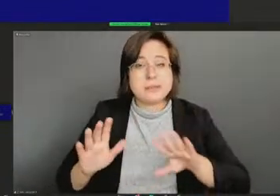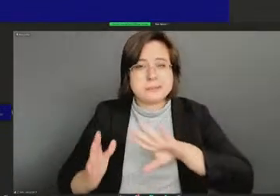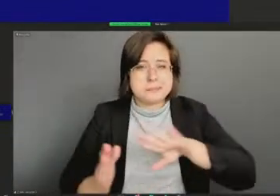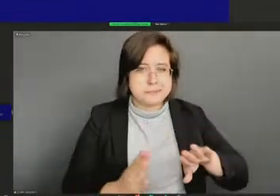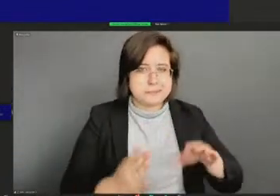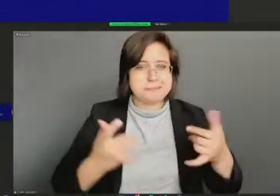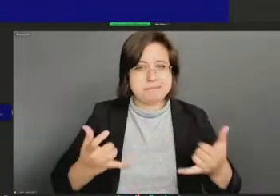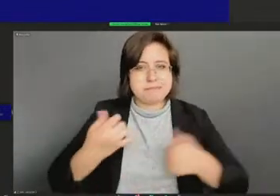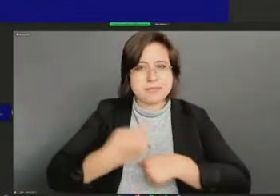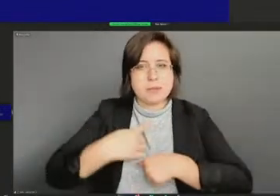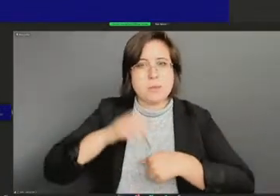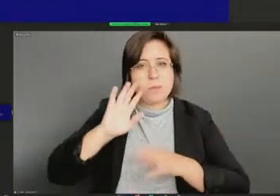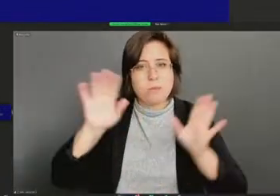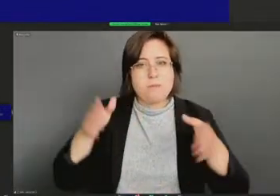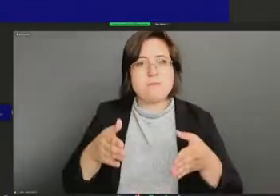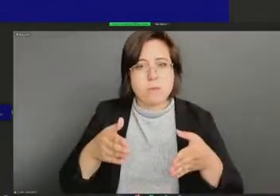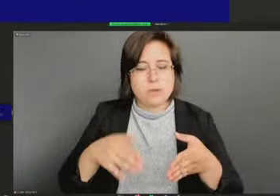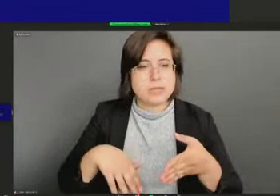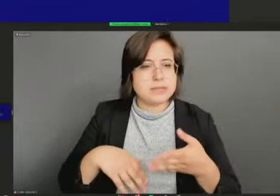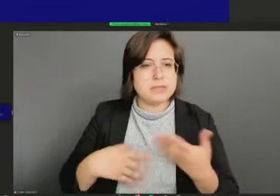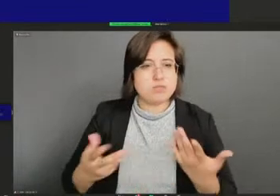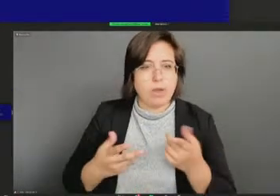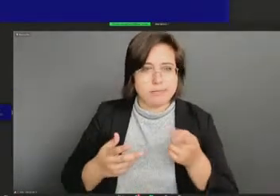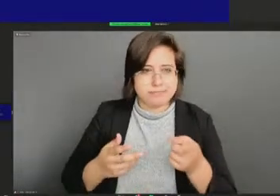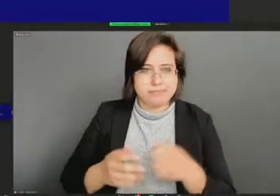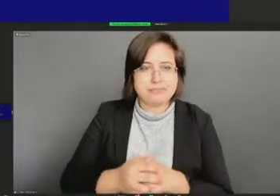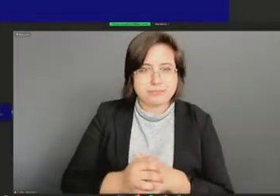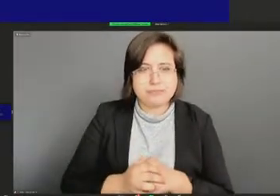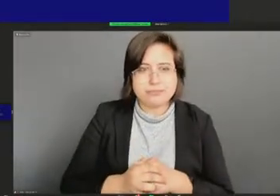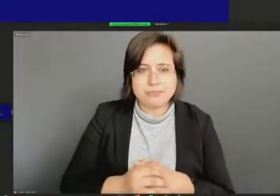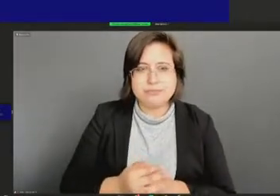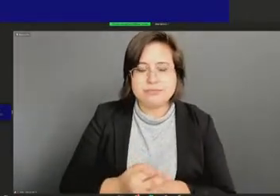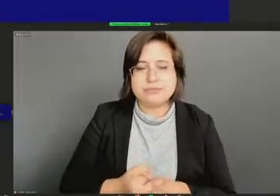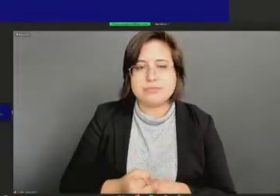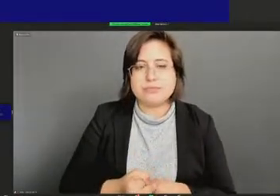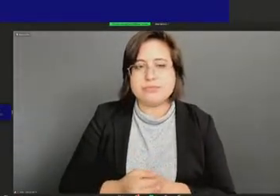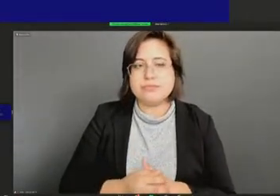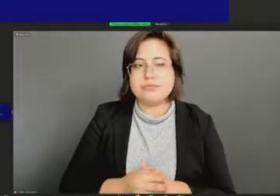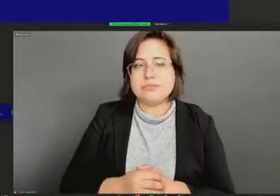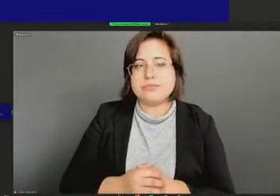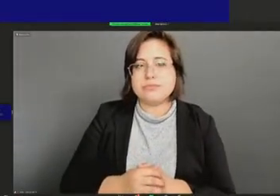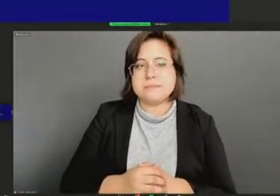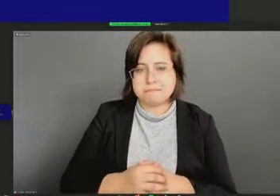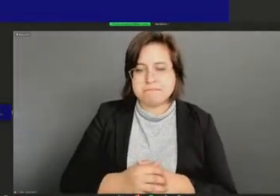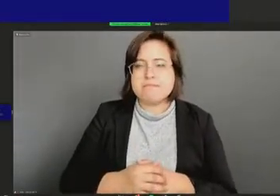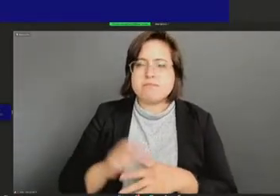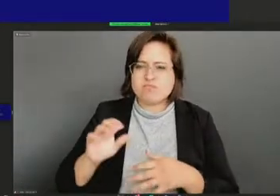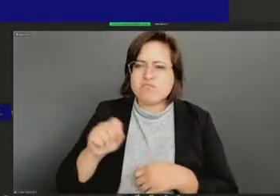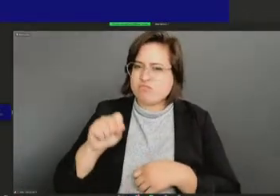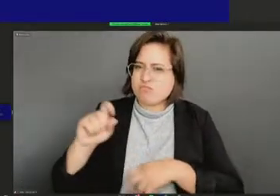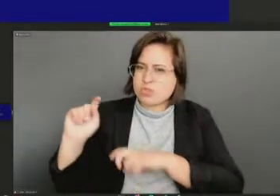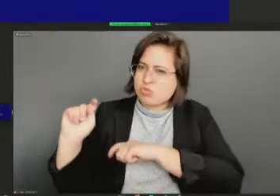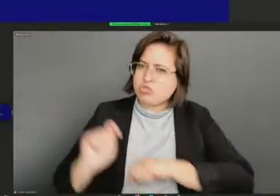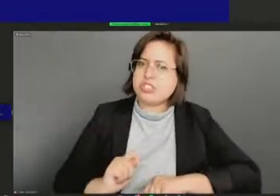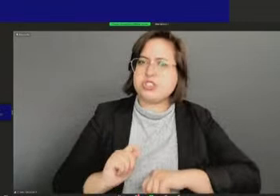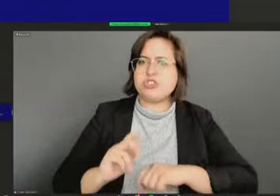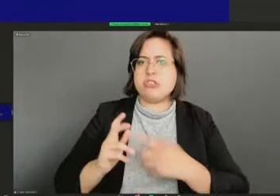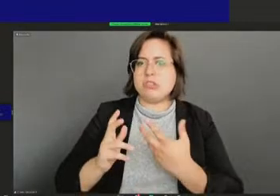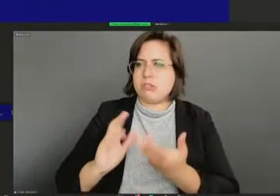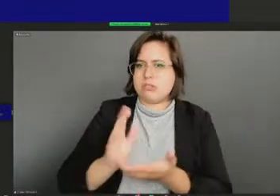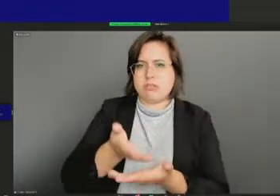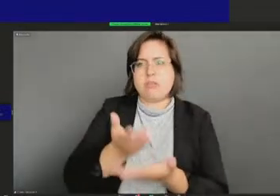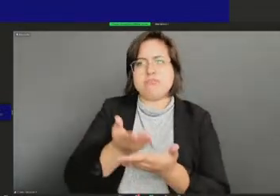specifically today on the fact that on top of these traditional indicators of stress,